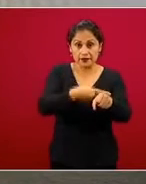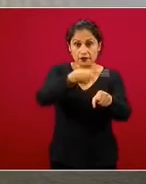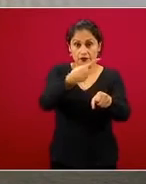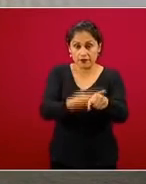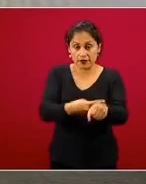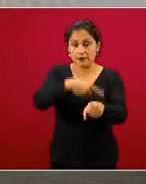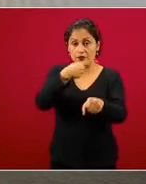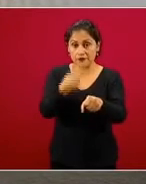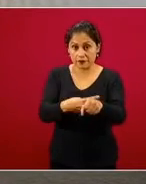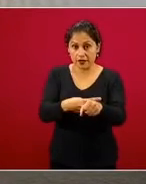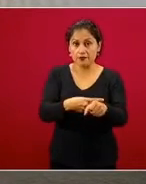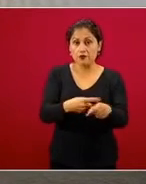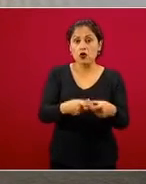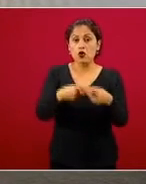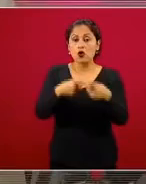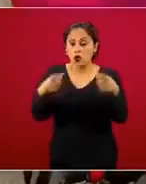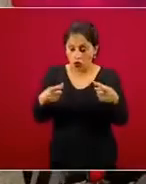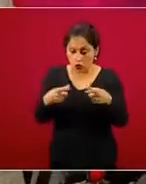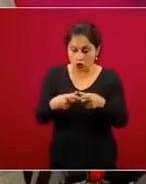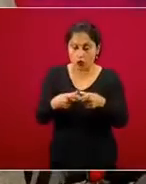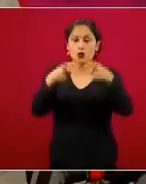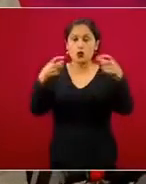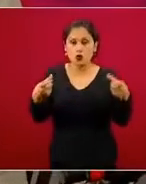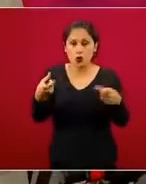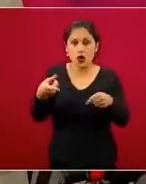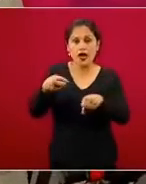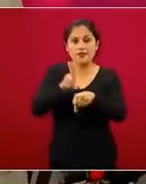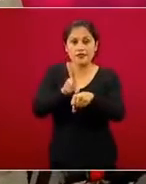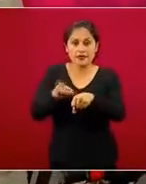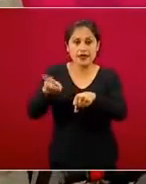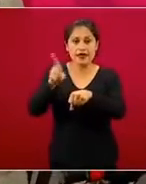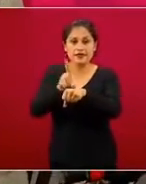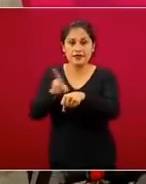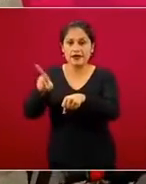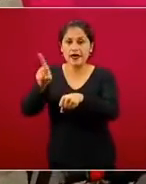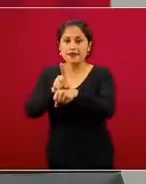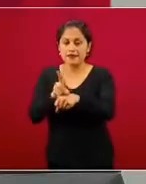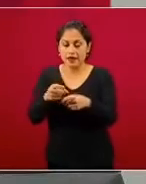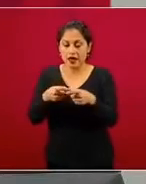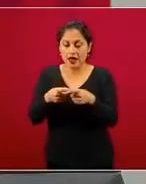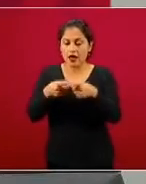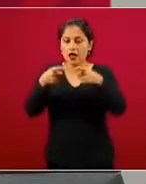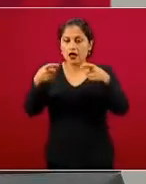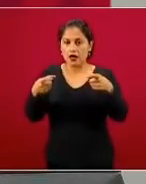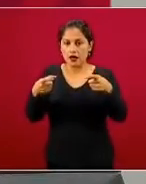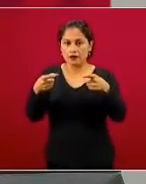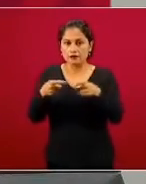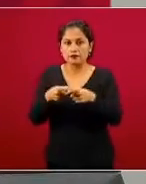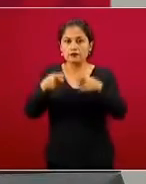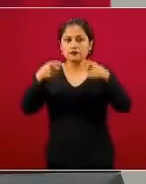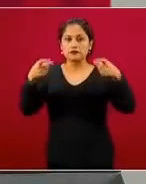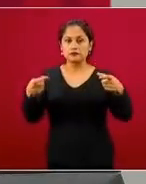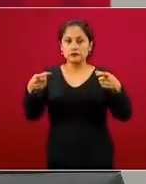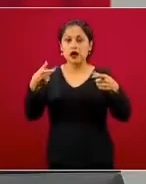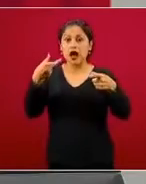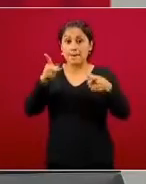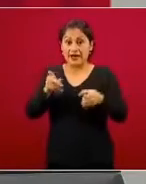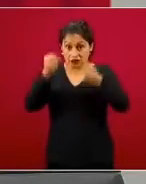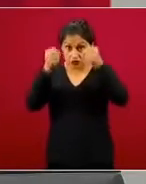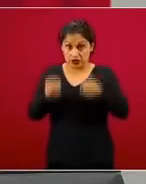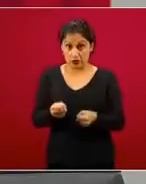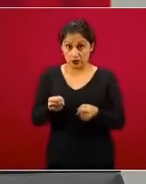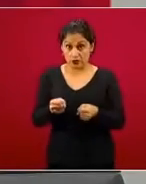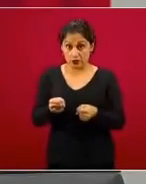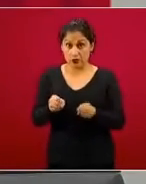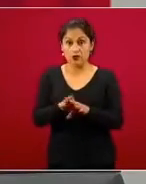are presented that occur the day after and the day after and the day after is higher than the